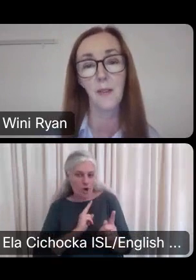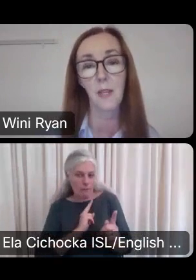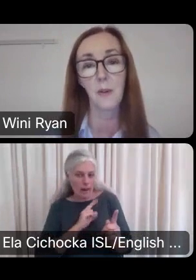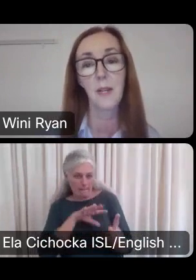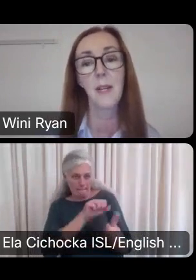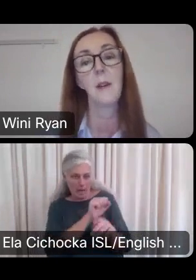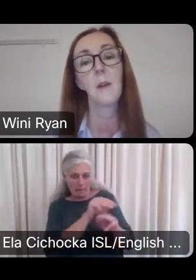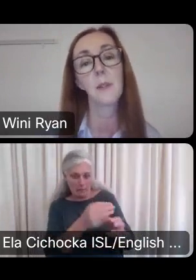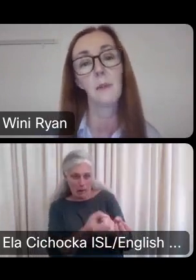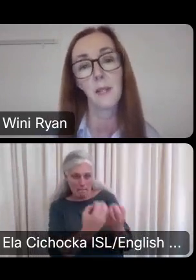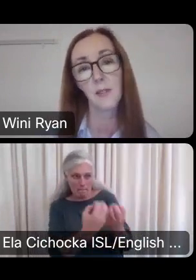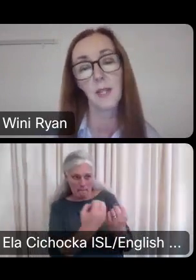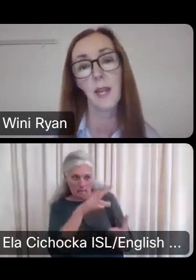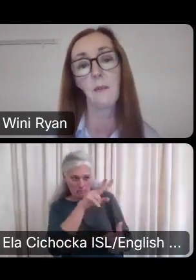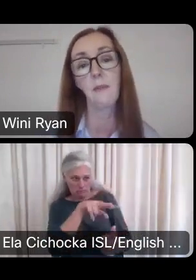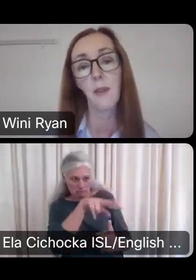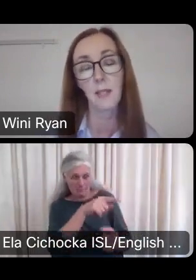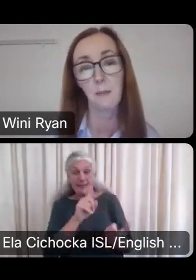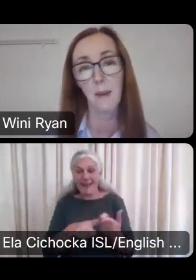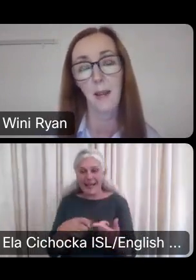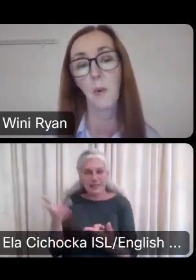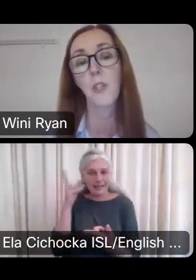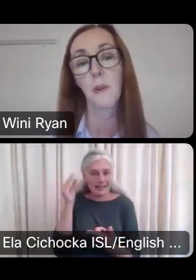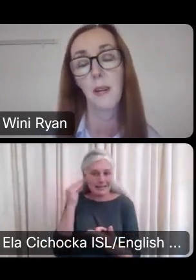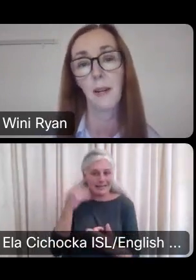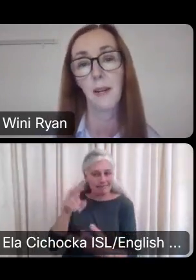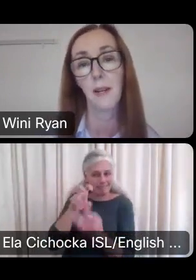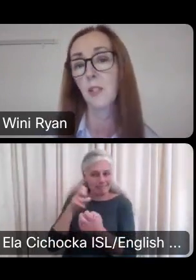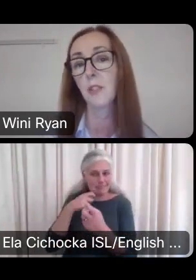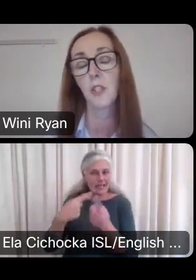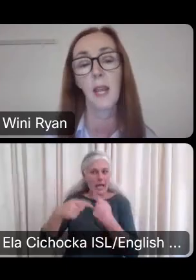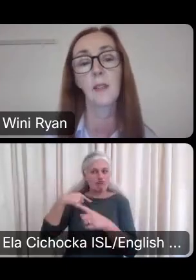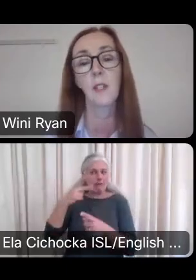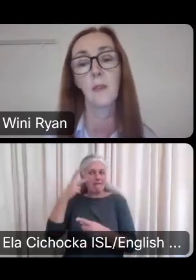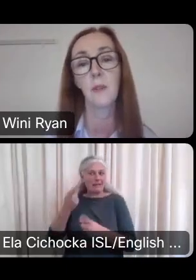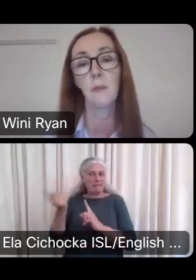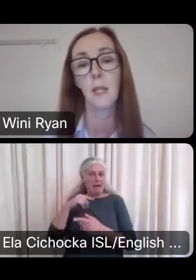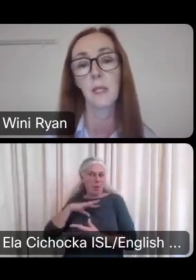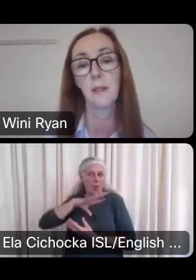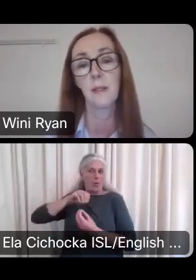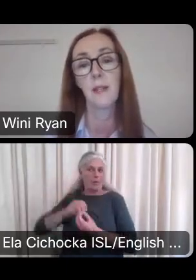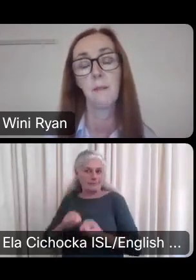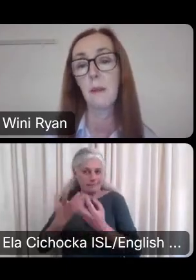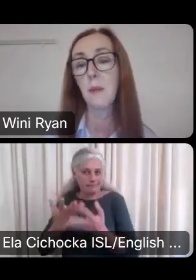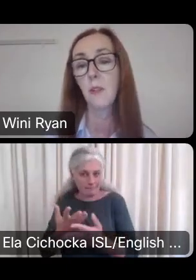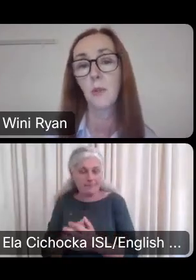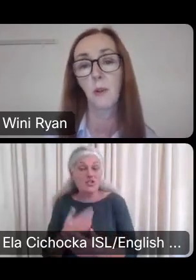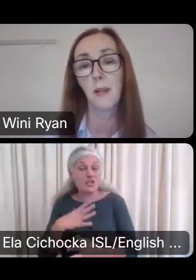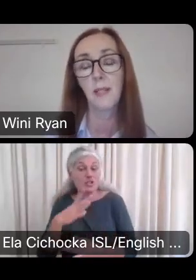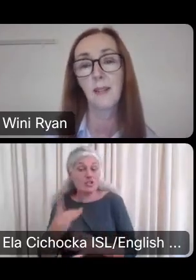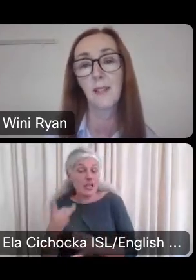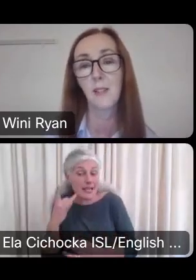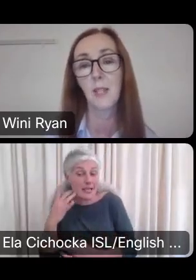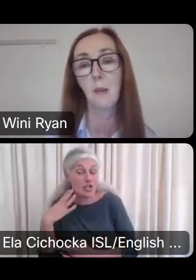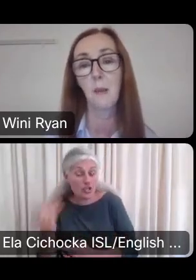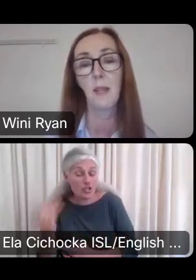are giving you, and also listening and reflecting back what you're hearing, just to check that you've got it right. Maybe you do it